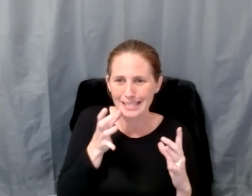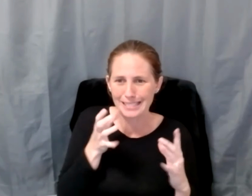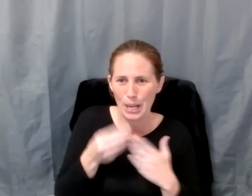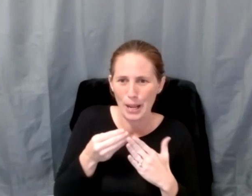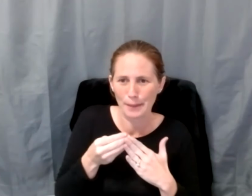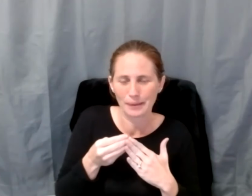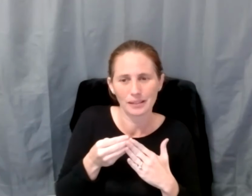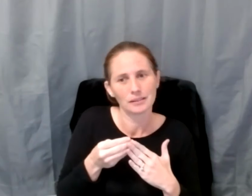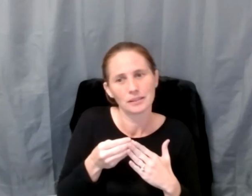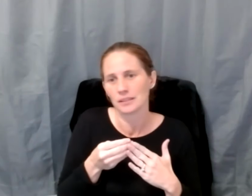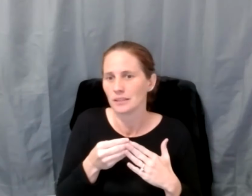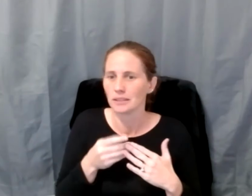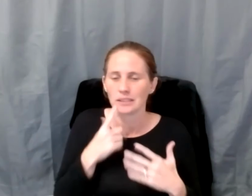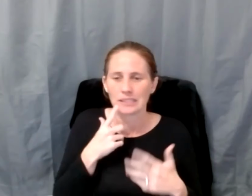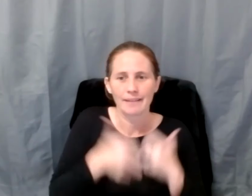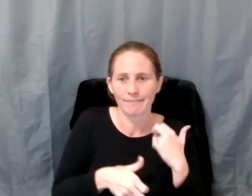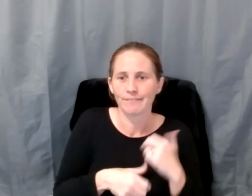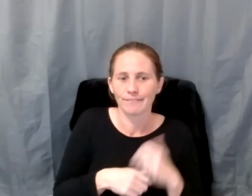themselves very evident.